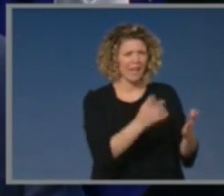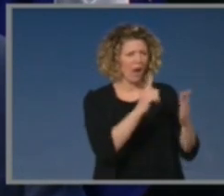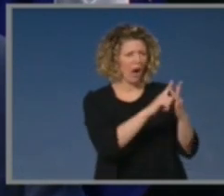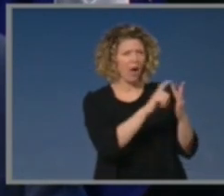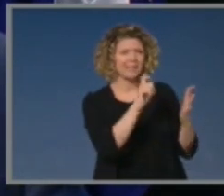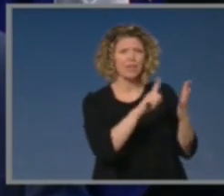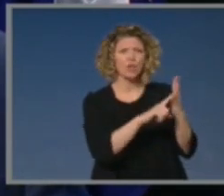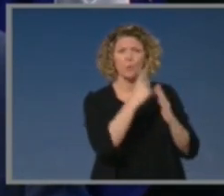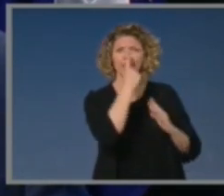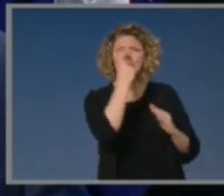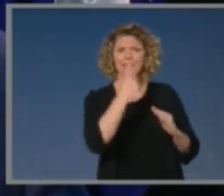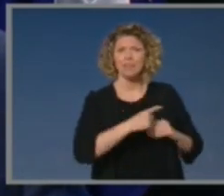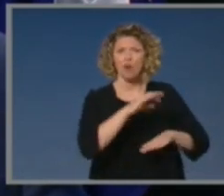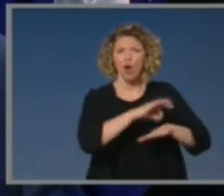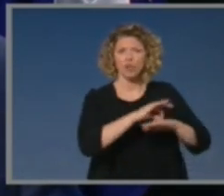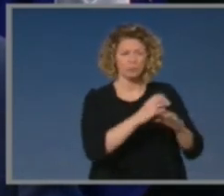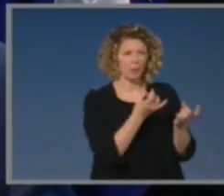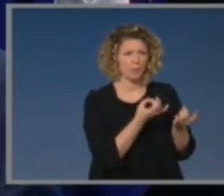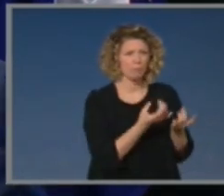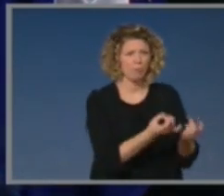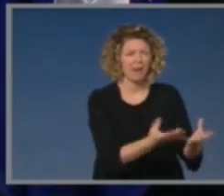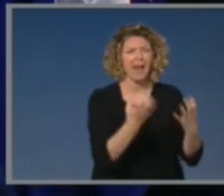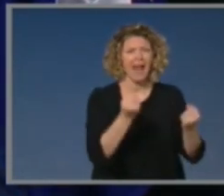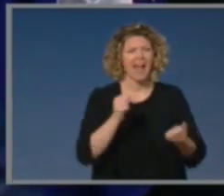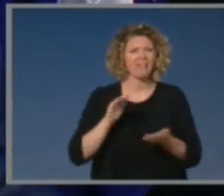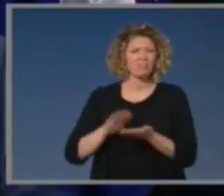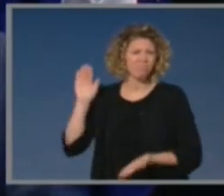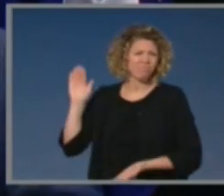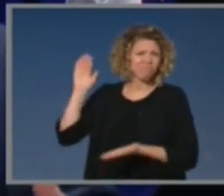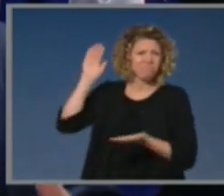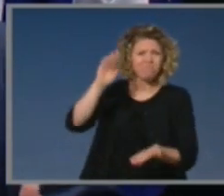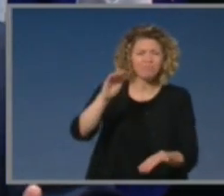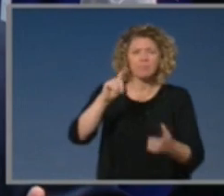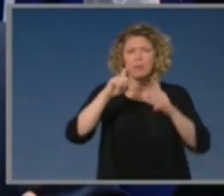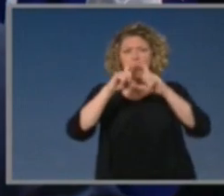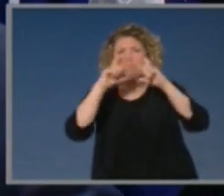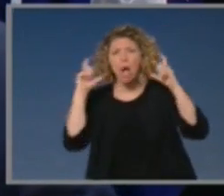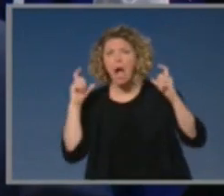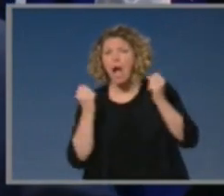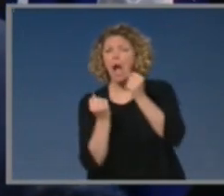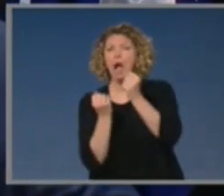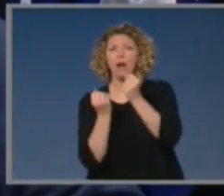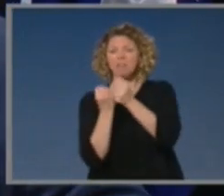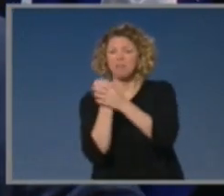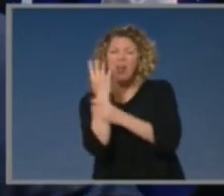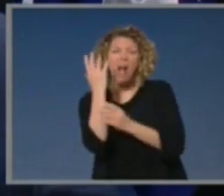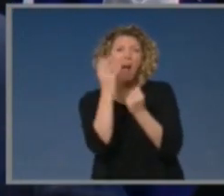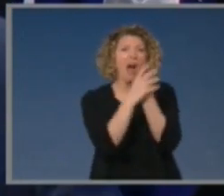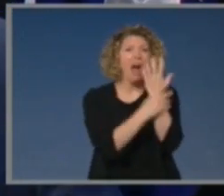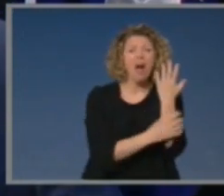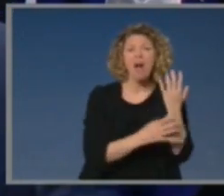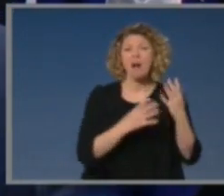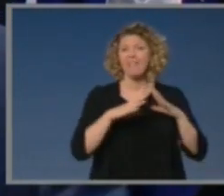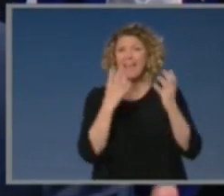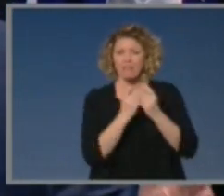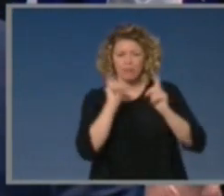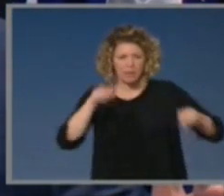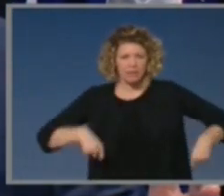also a lot of the more tactile responses, which are about the surveillance testing and the broader testing network.